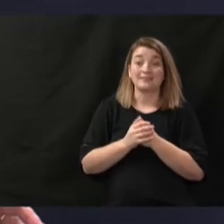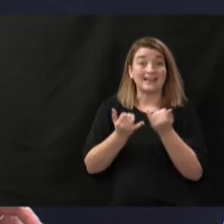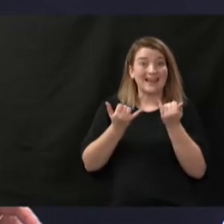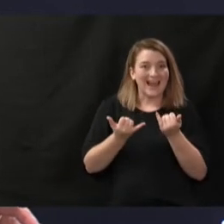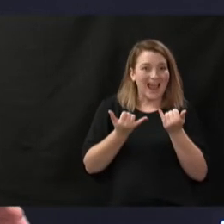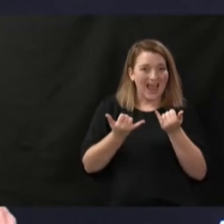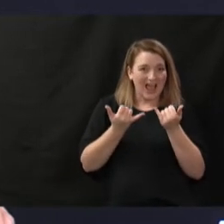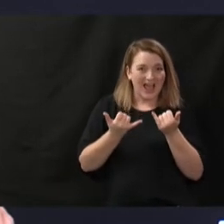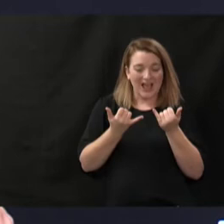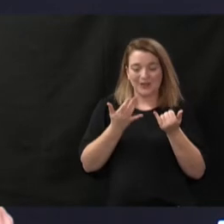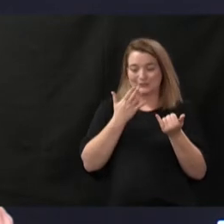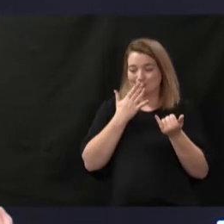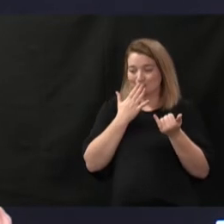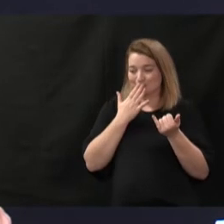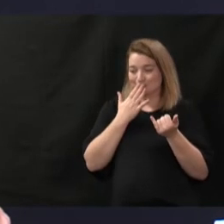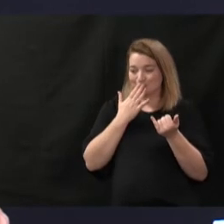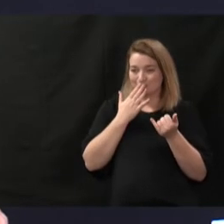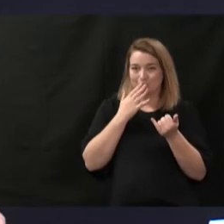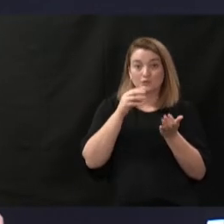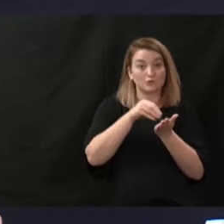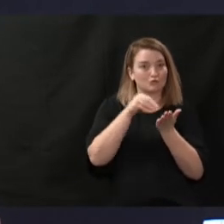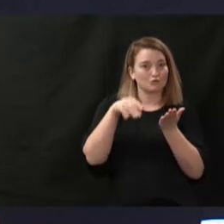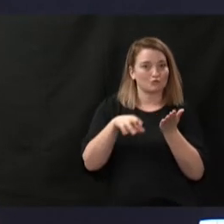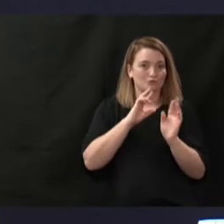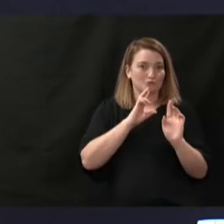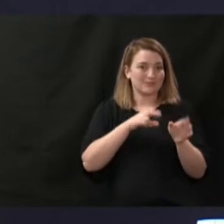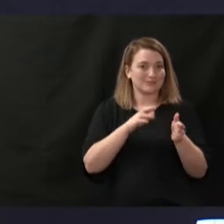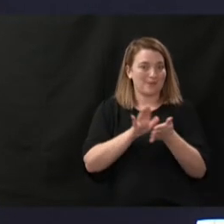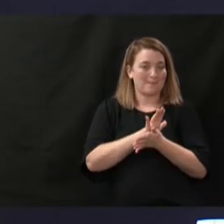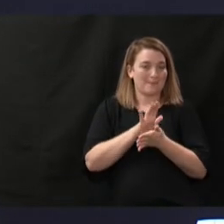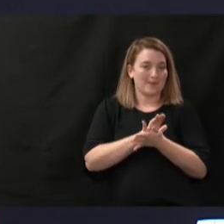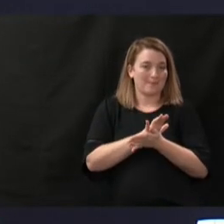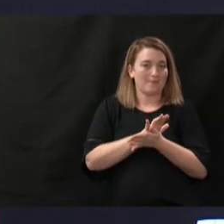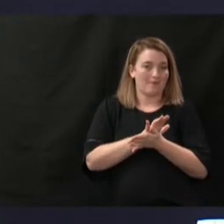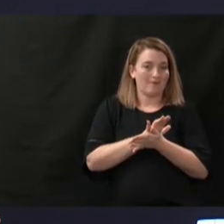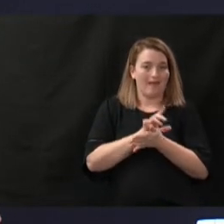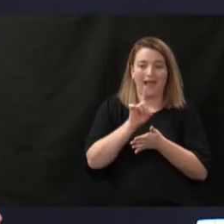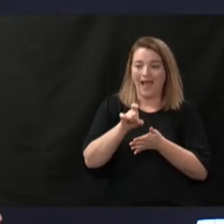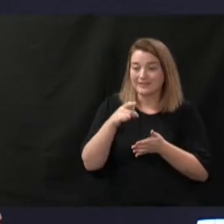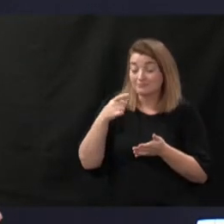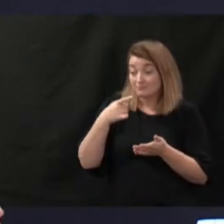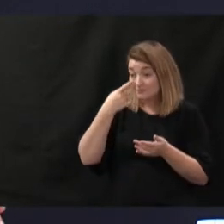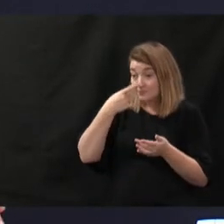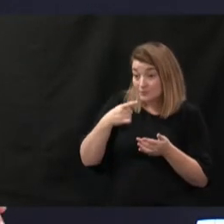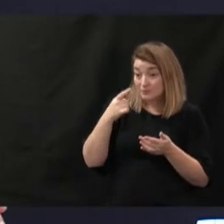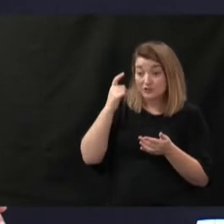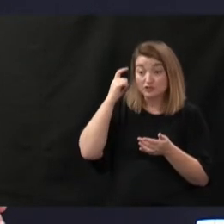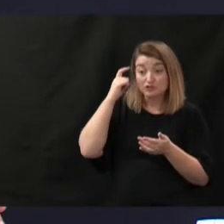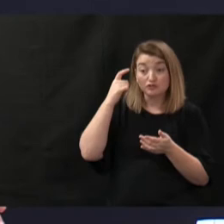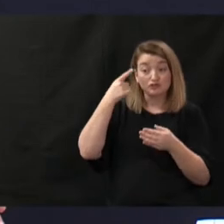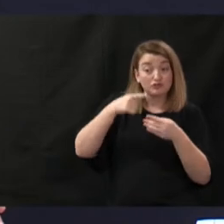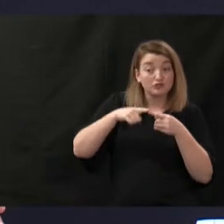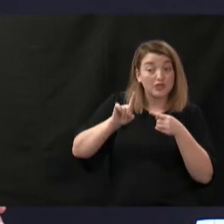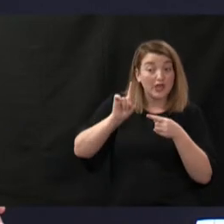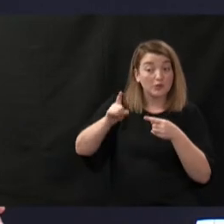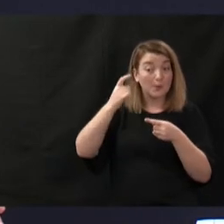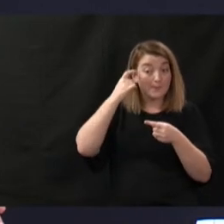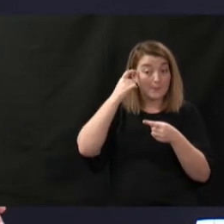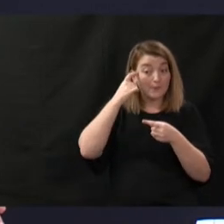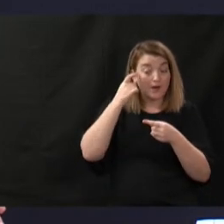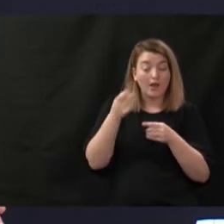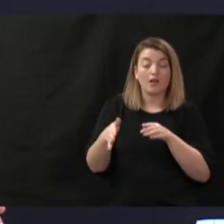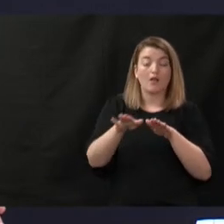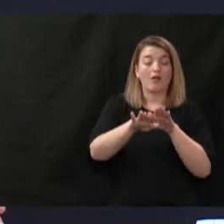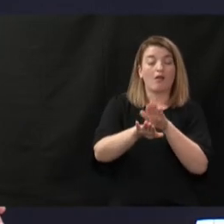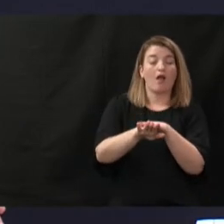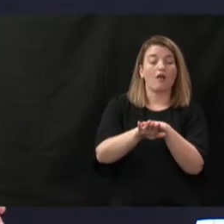Now, this is where on the student response sheet, I'd ask them to check their brain, and I would say, cover up your new red word, and